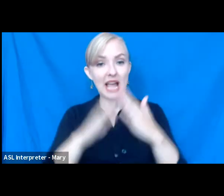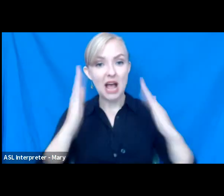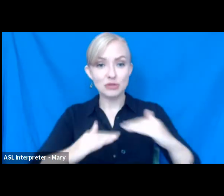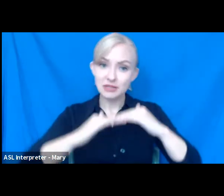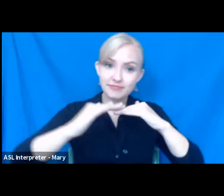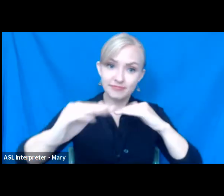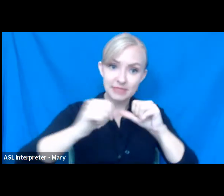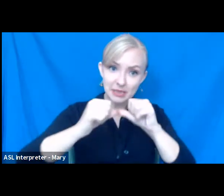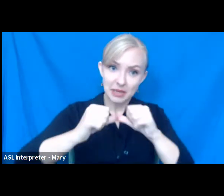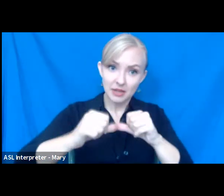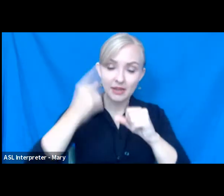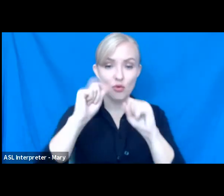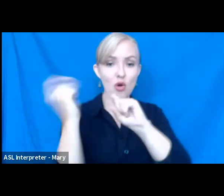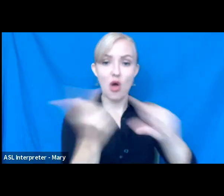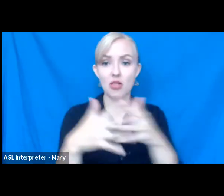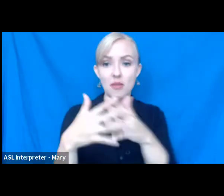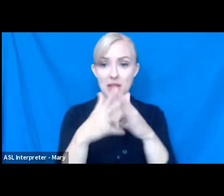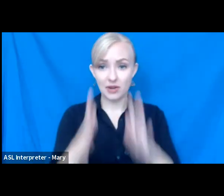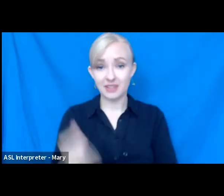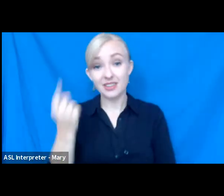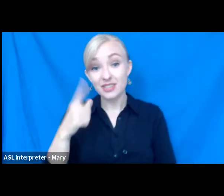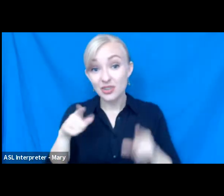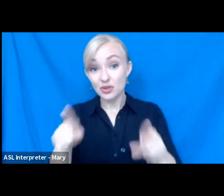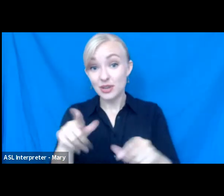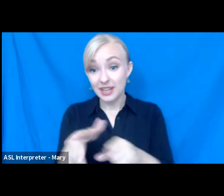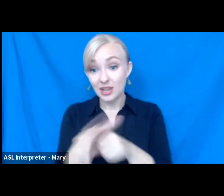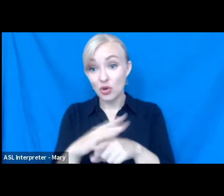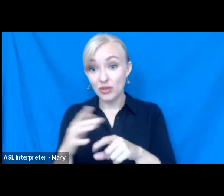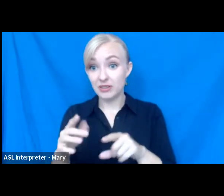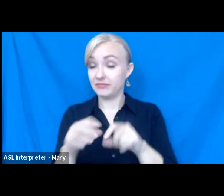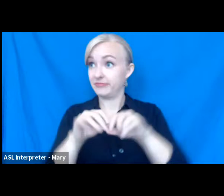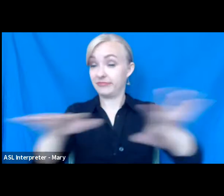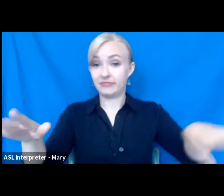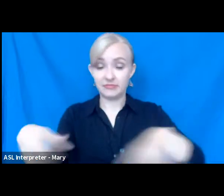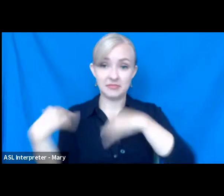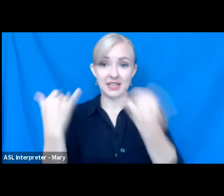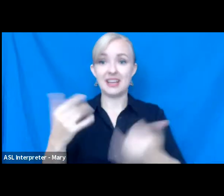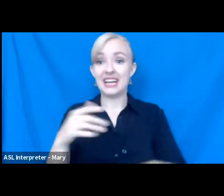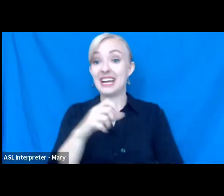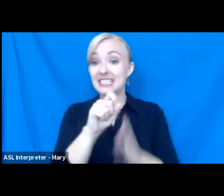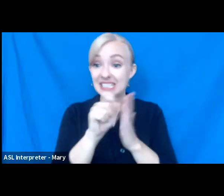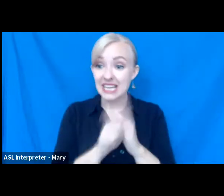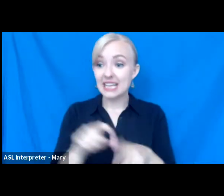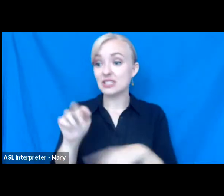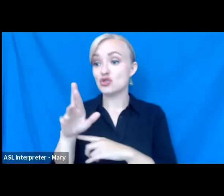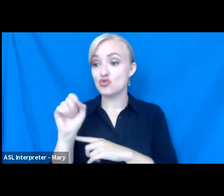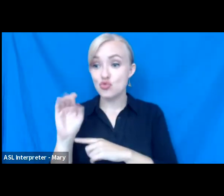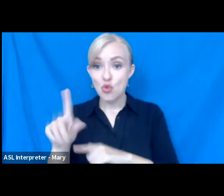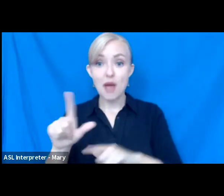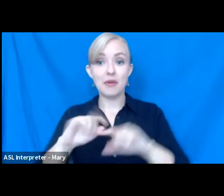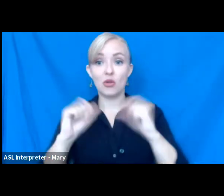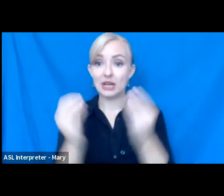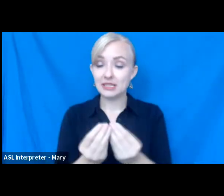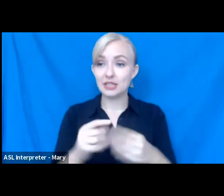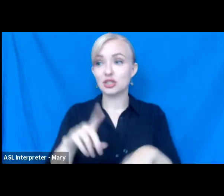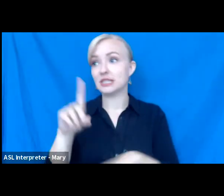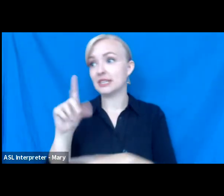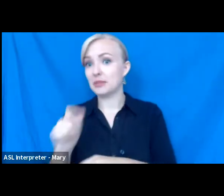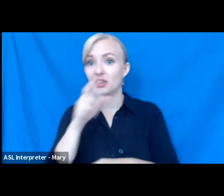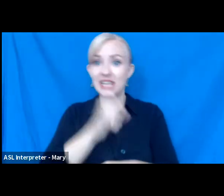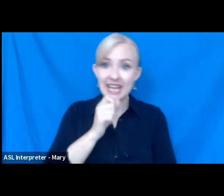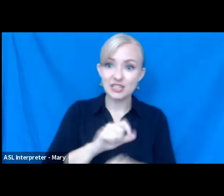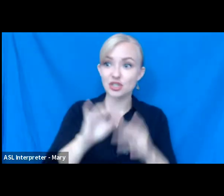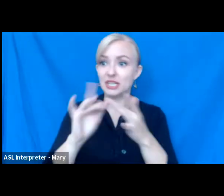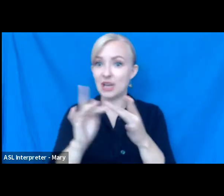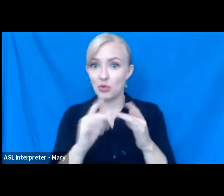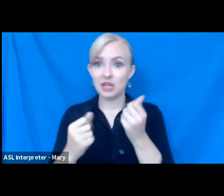Americans. Throughout the COVID pandemic, states and tribal organizations, disability and aging networks and advocates, and